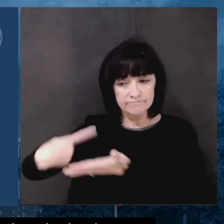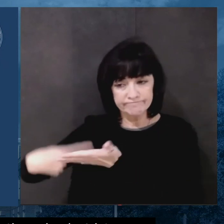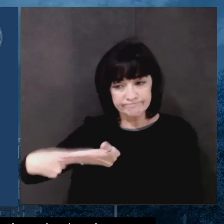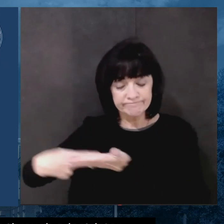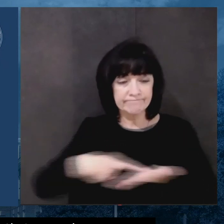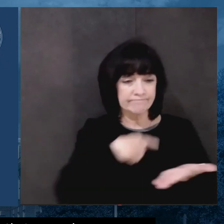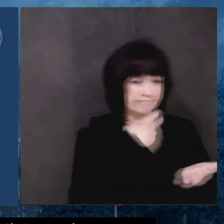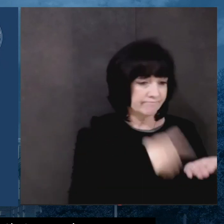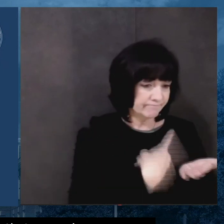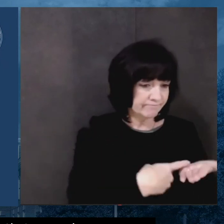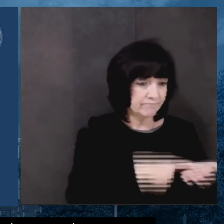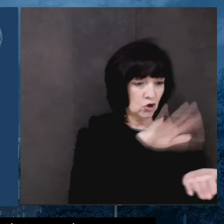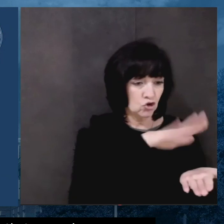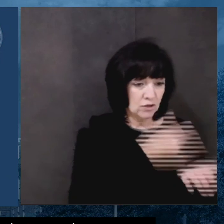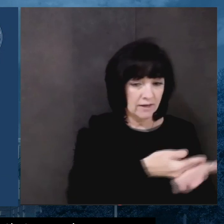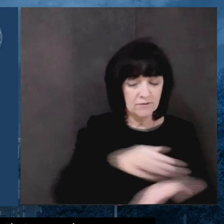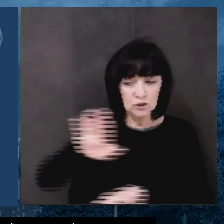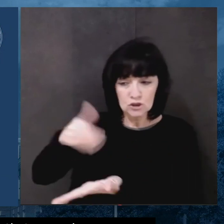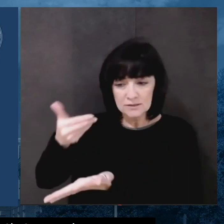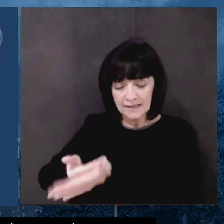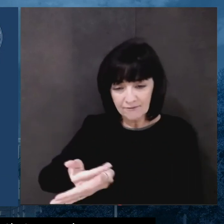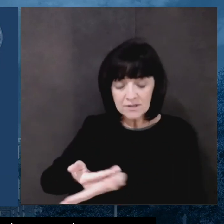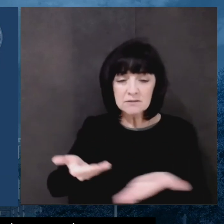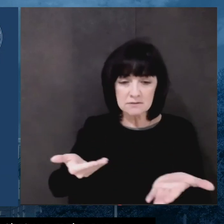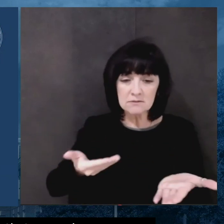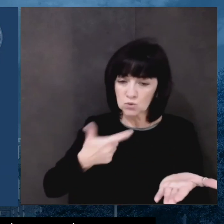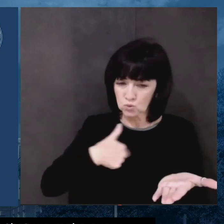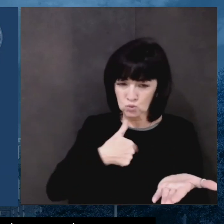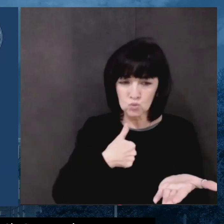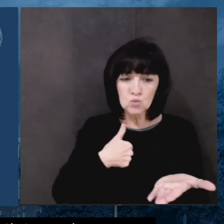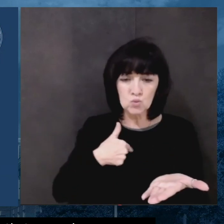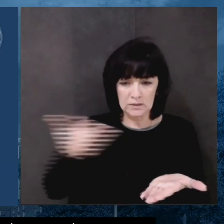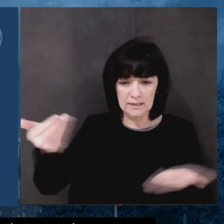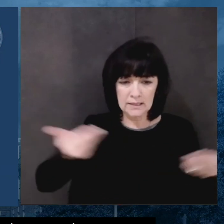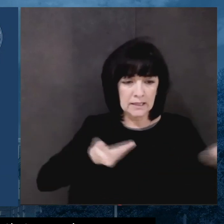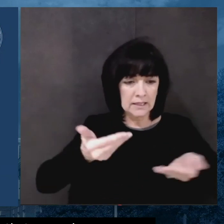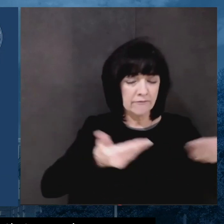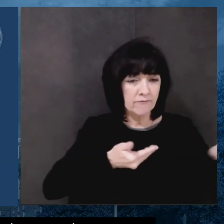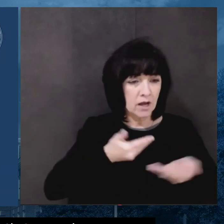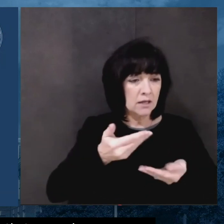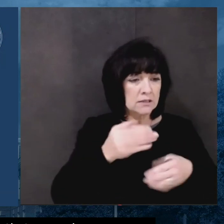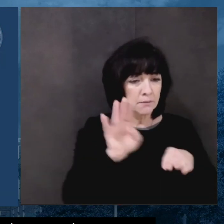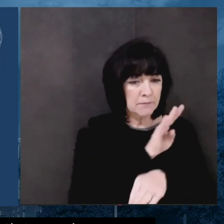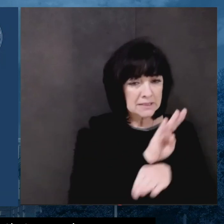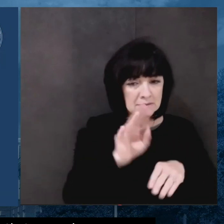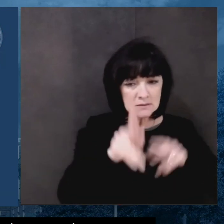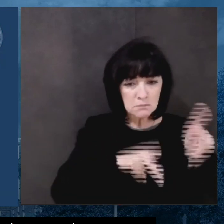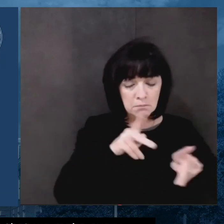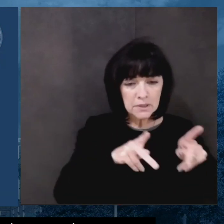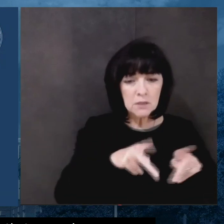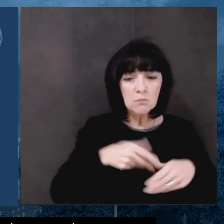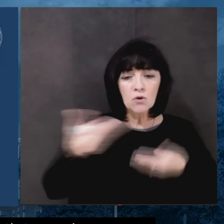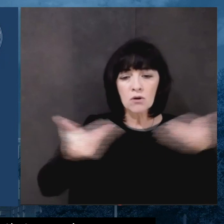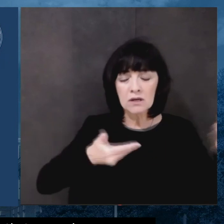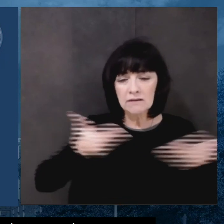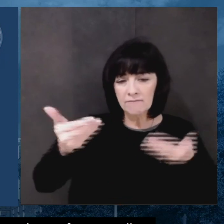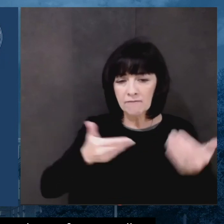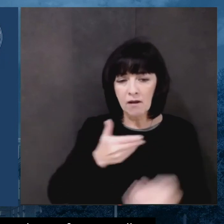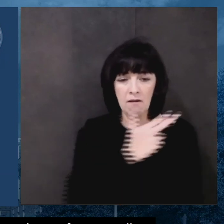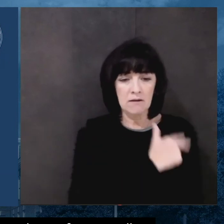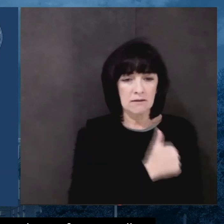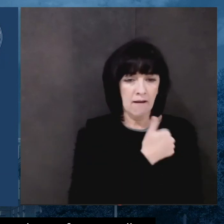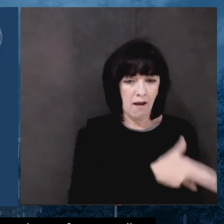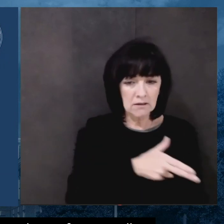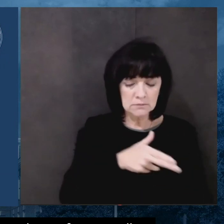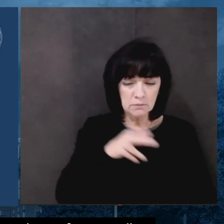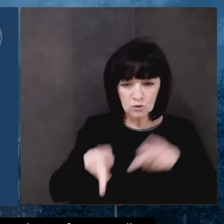keep business sectors apprised, having regular conference calls with our hospitals, with our